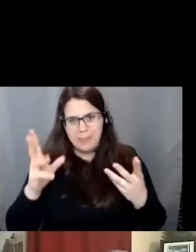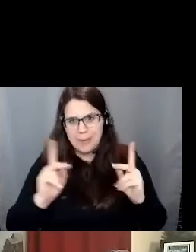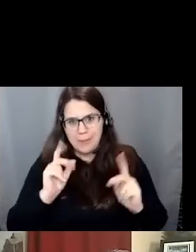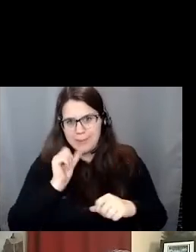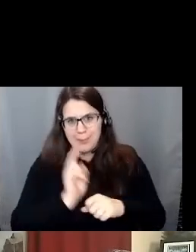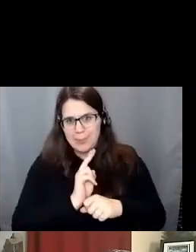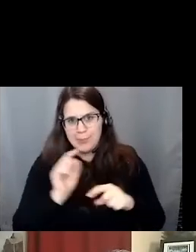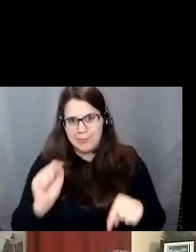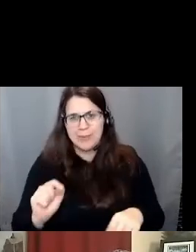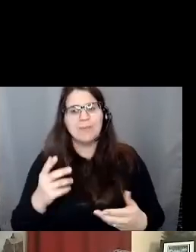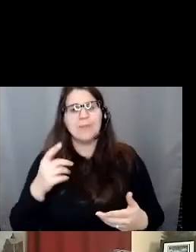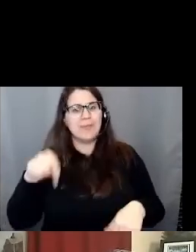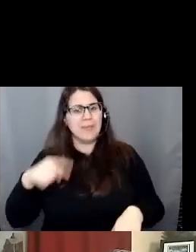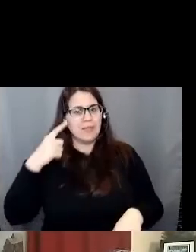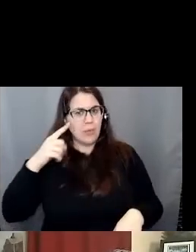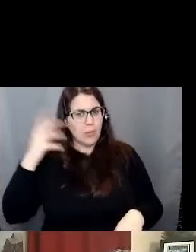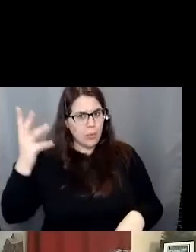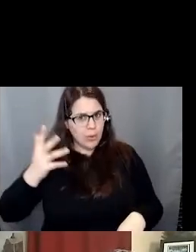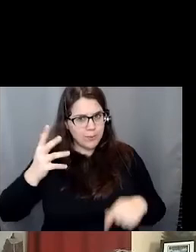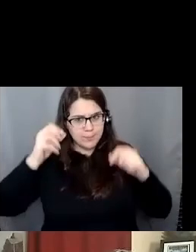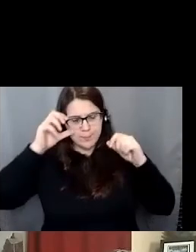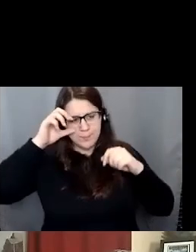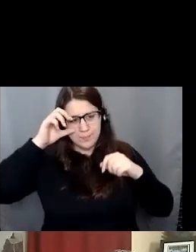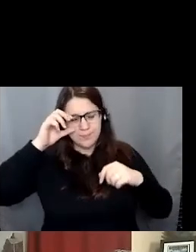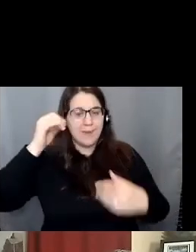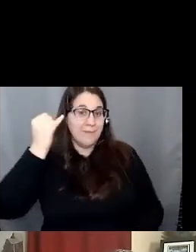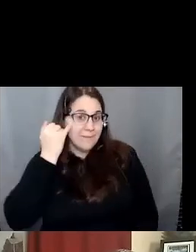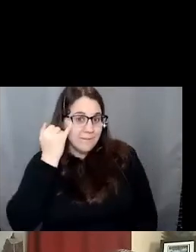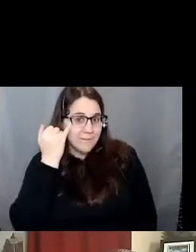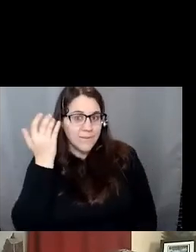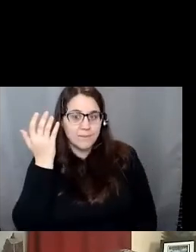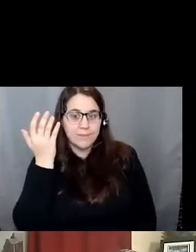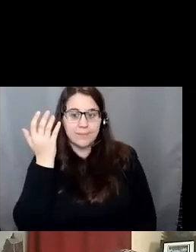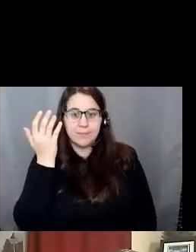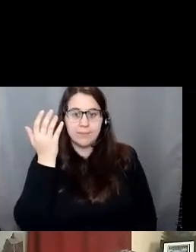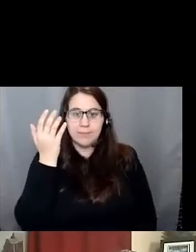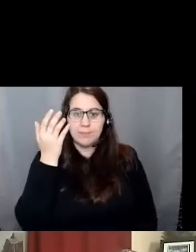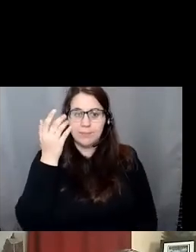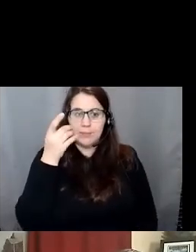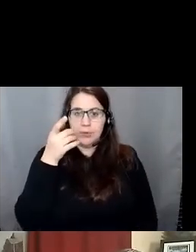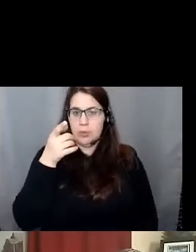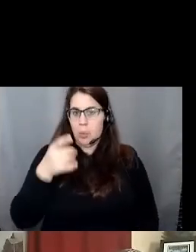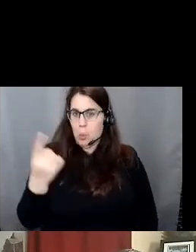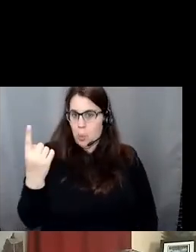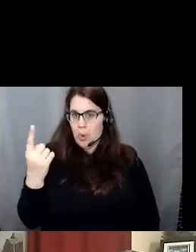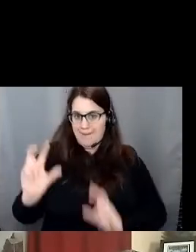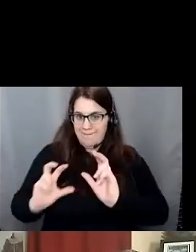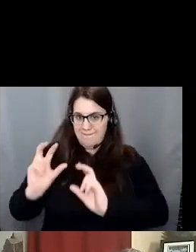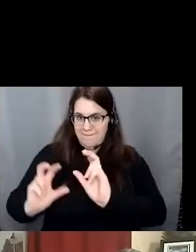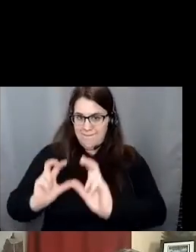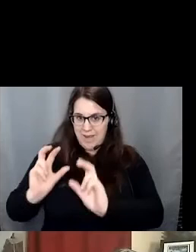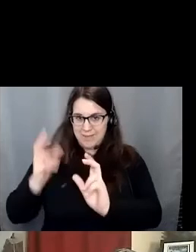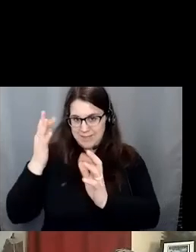you would use this for would be if you want to sell out of the current investments you are in